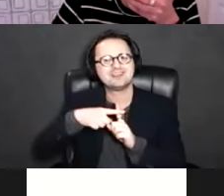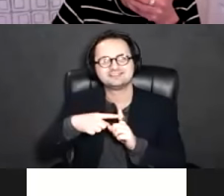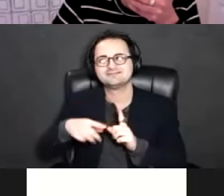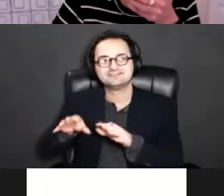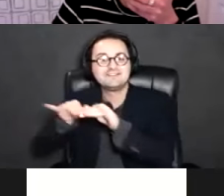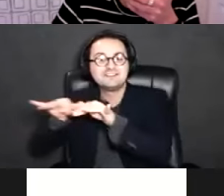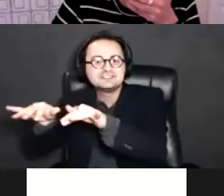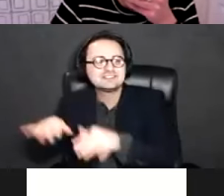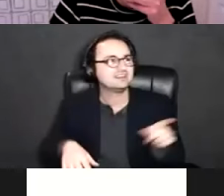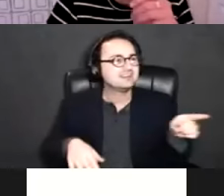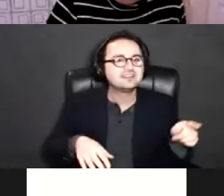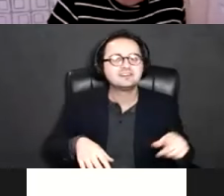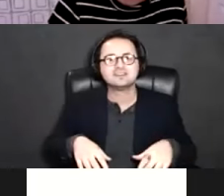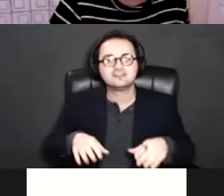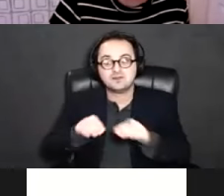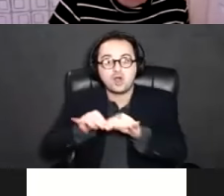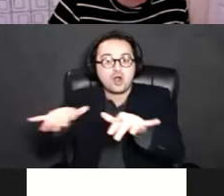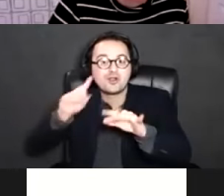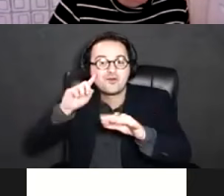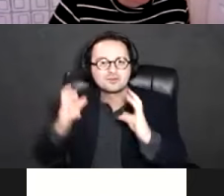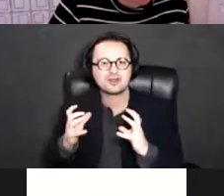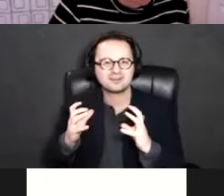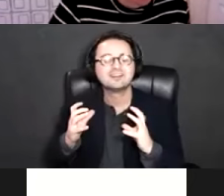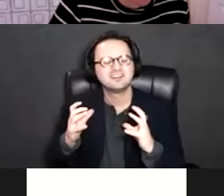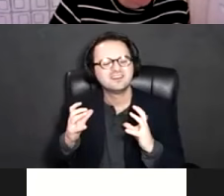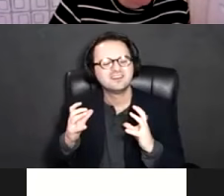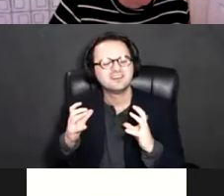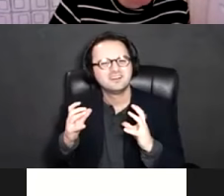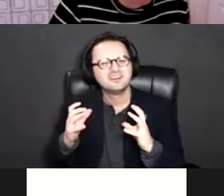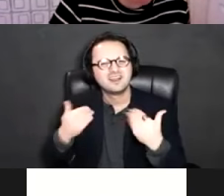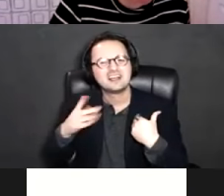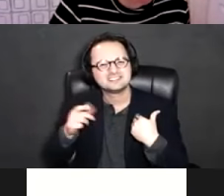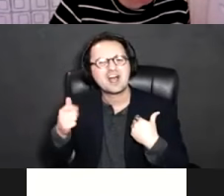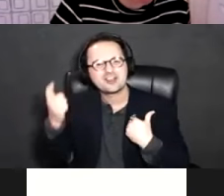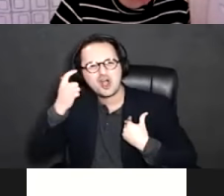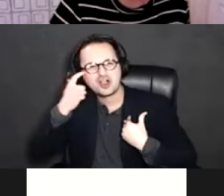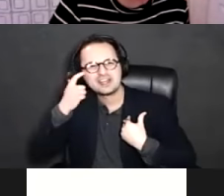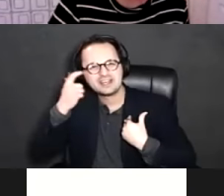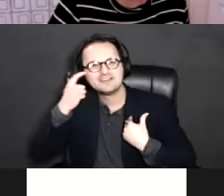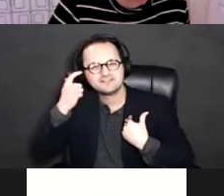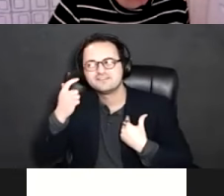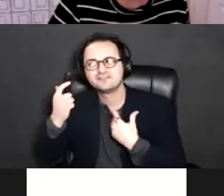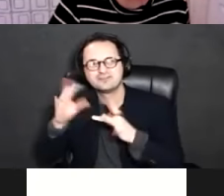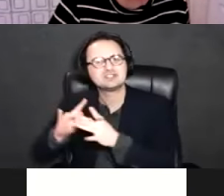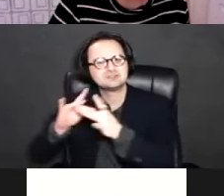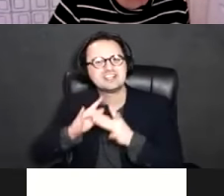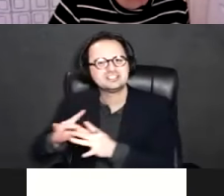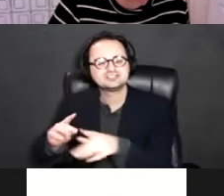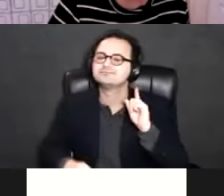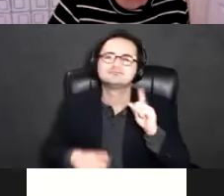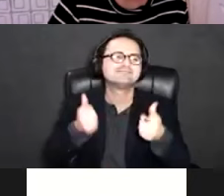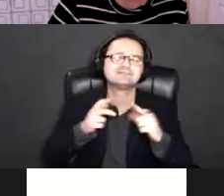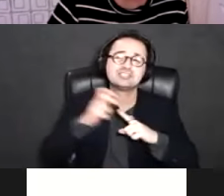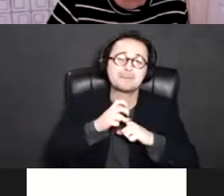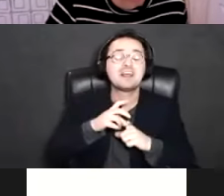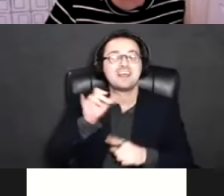diffusivity, global diffusivity changes that seems to have kind of other cognitively really associated great question. Really great question. That's something that